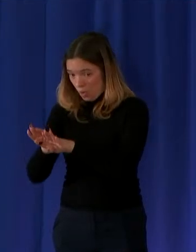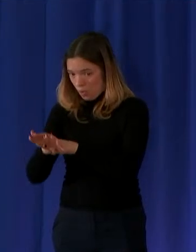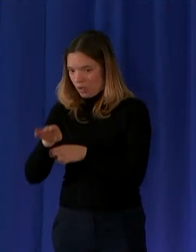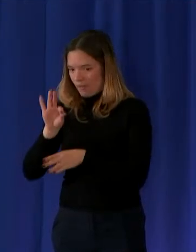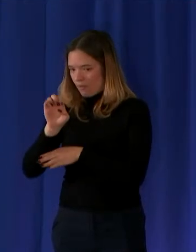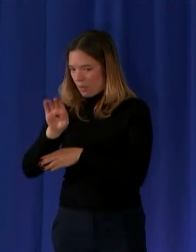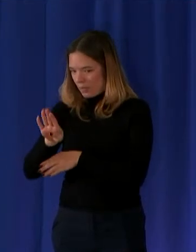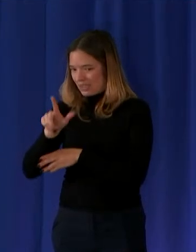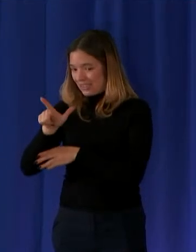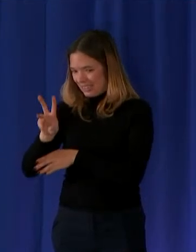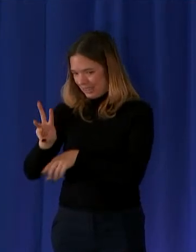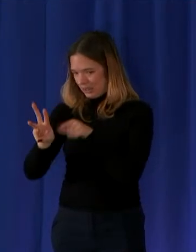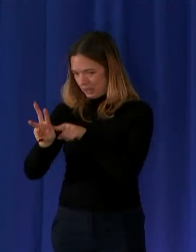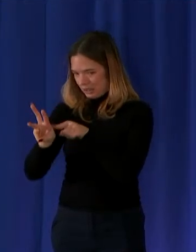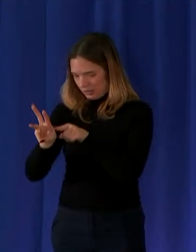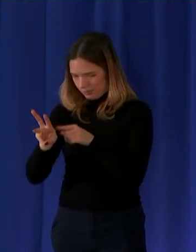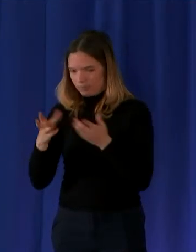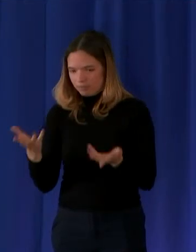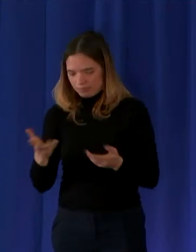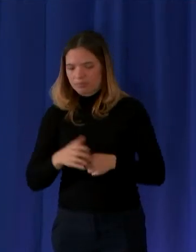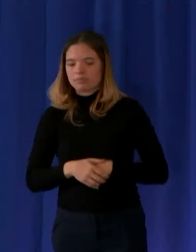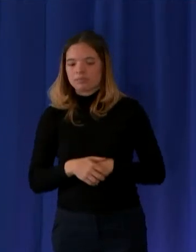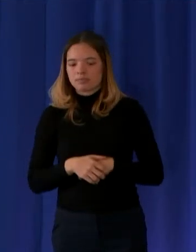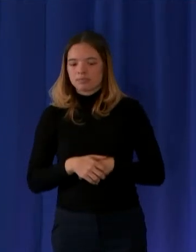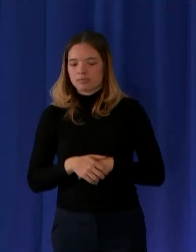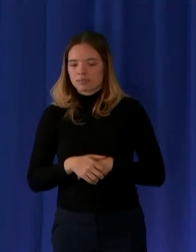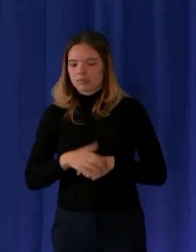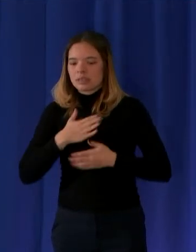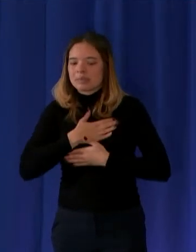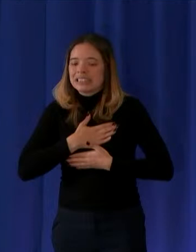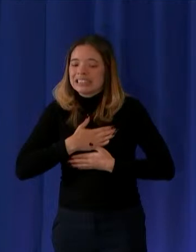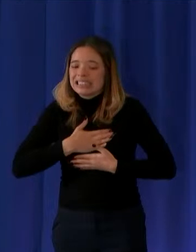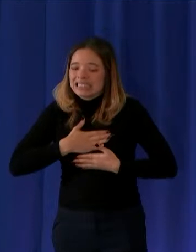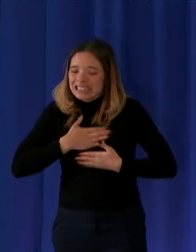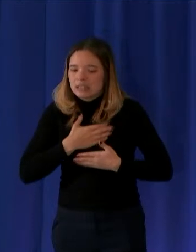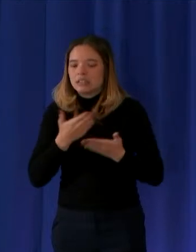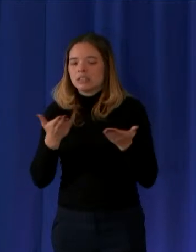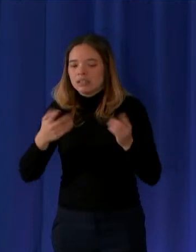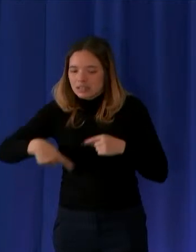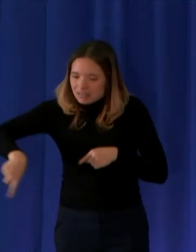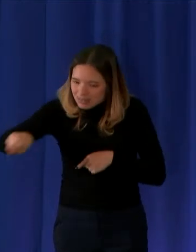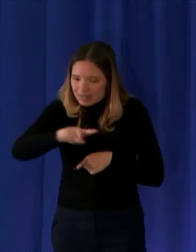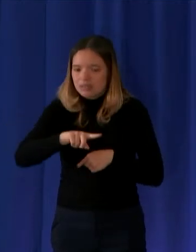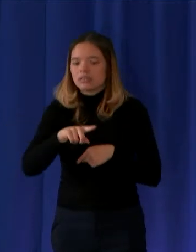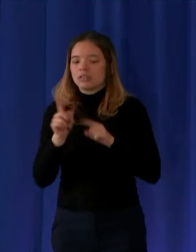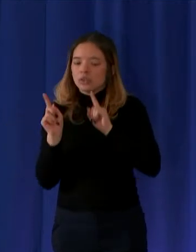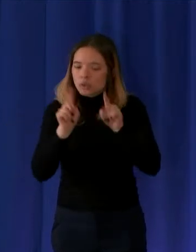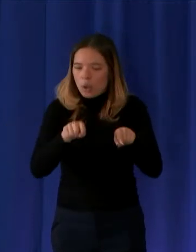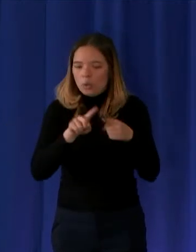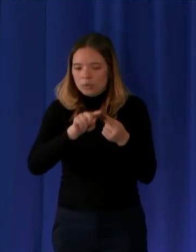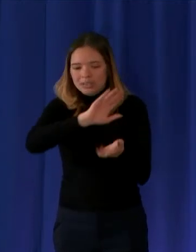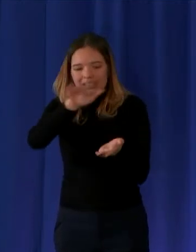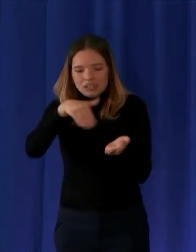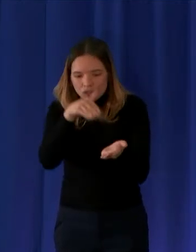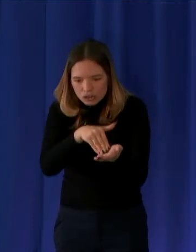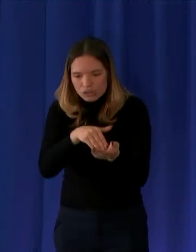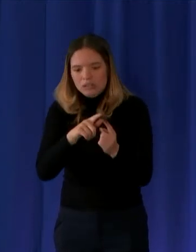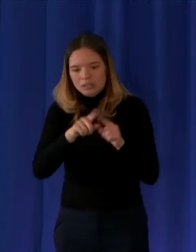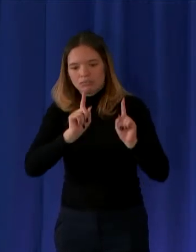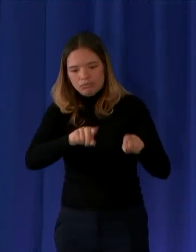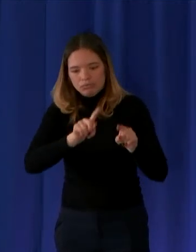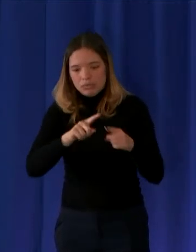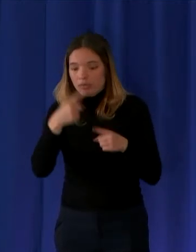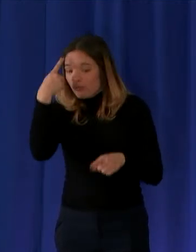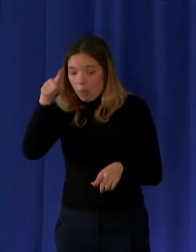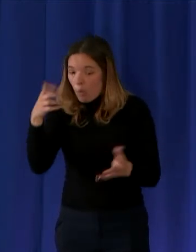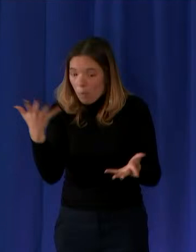Saturday, February 26th. So again, please, please, please avail yourself of our COVID service centers for your vaccination and